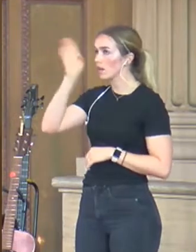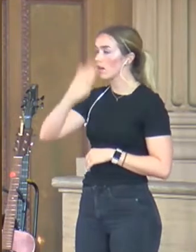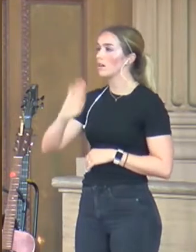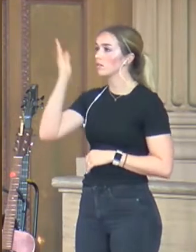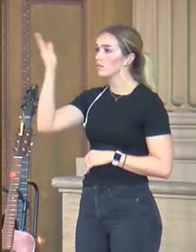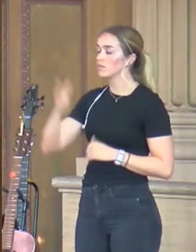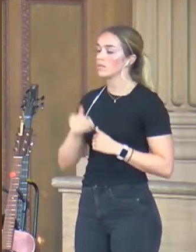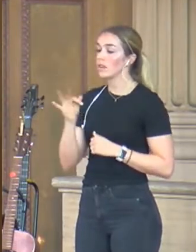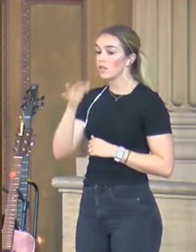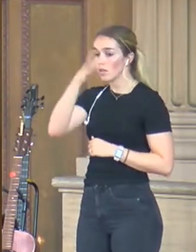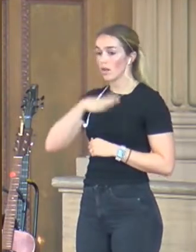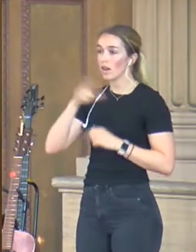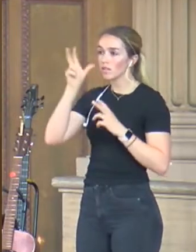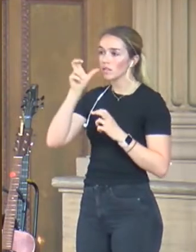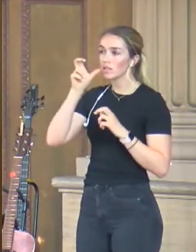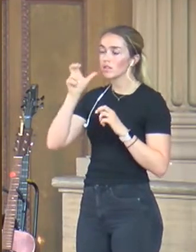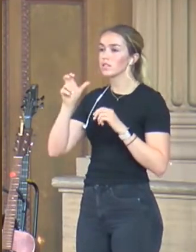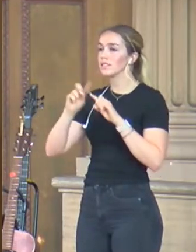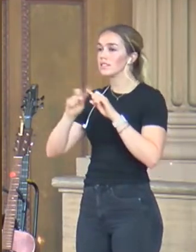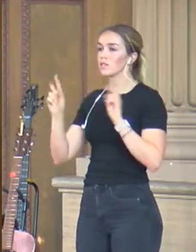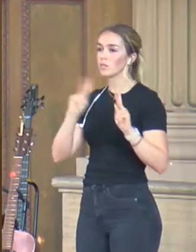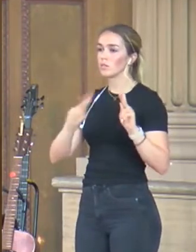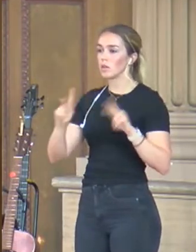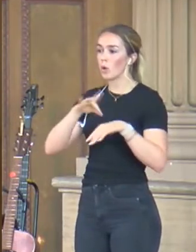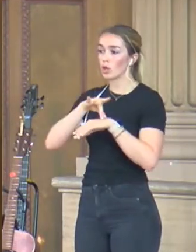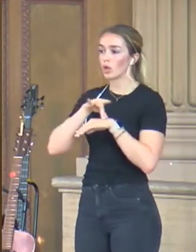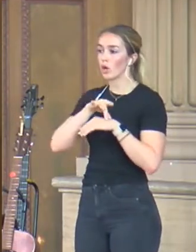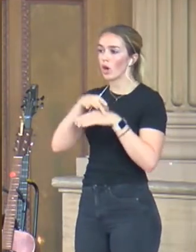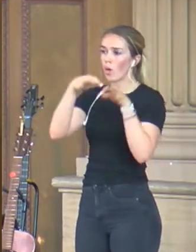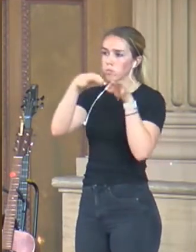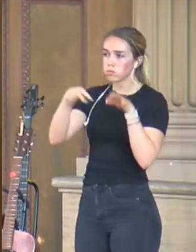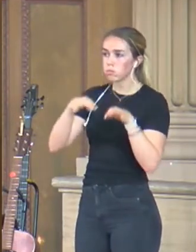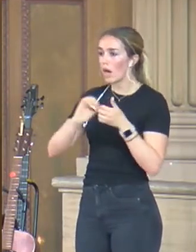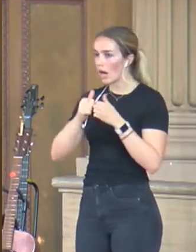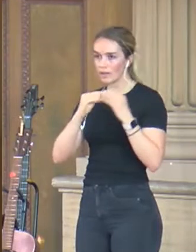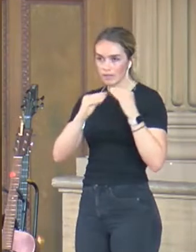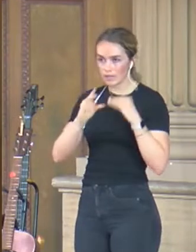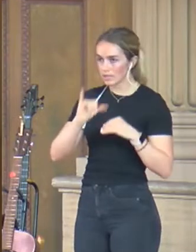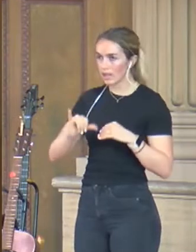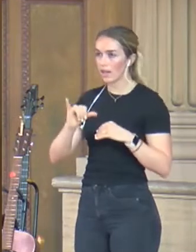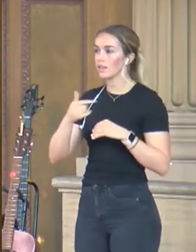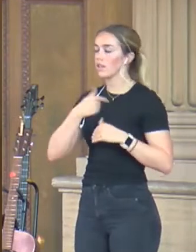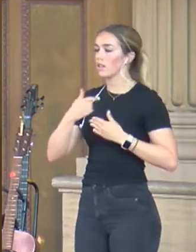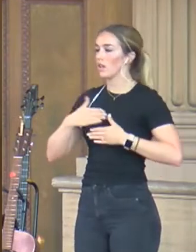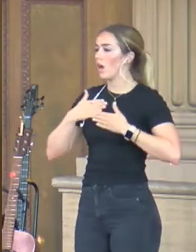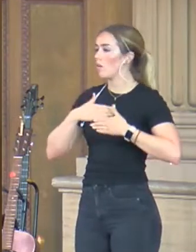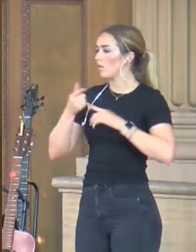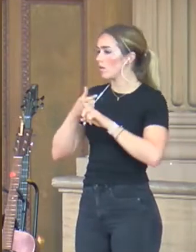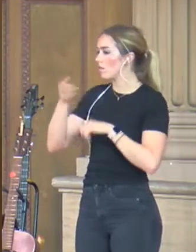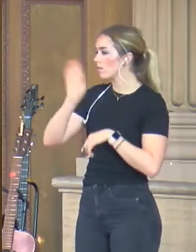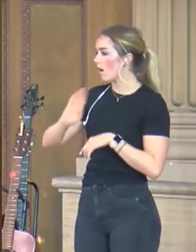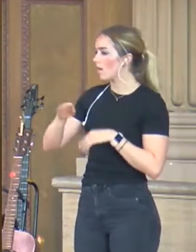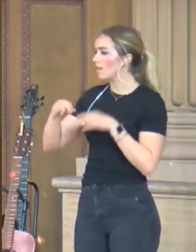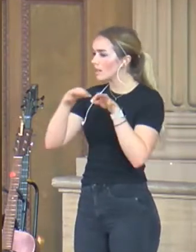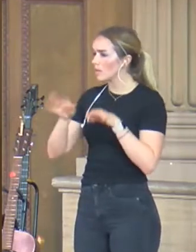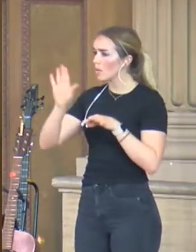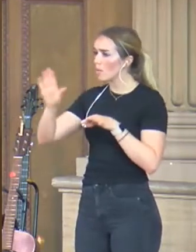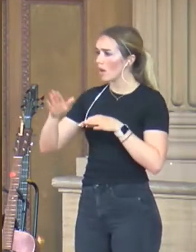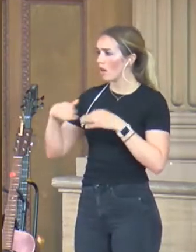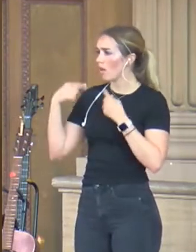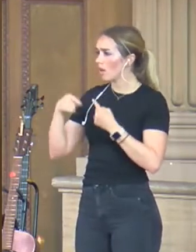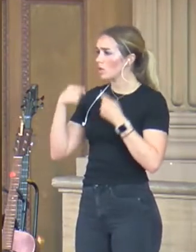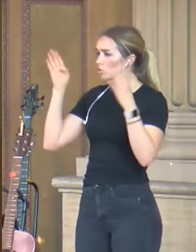And if a man has got to listen to the voices of the mob who are reeling in the throes of all the happiness they've got, when they tell you all their troubles